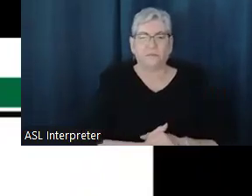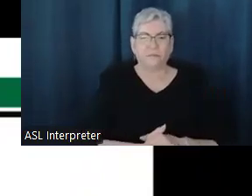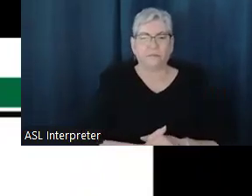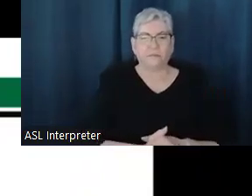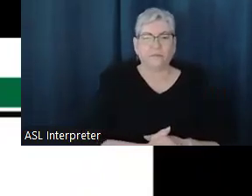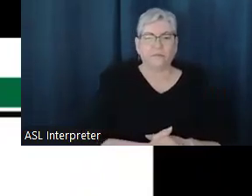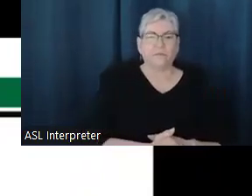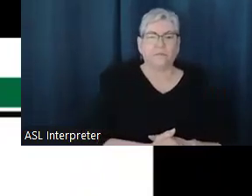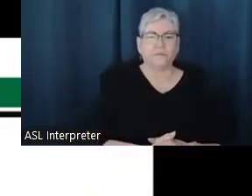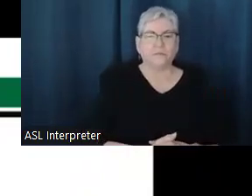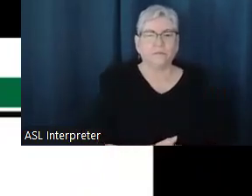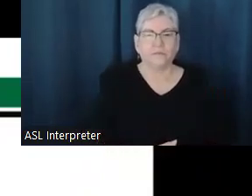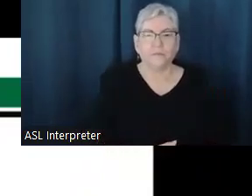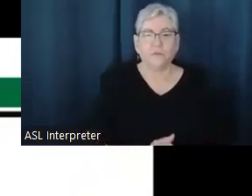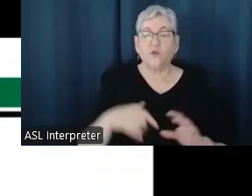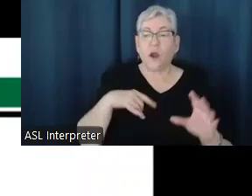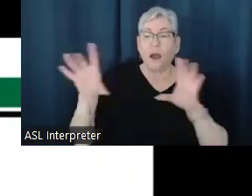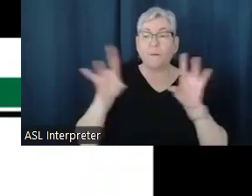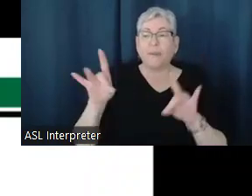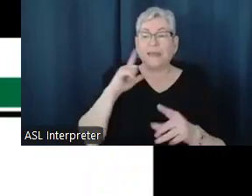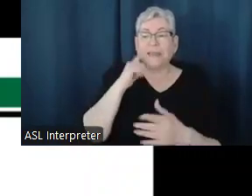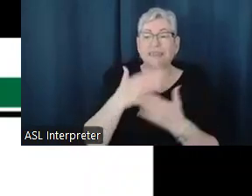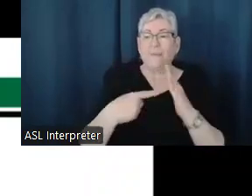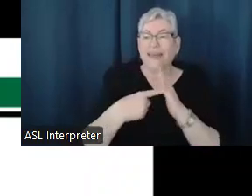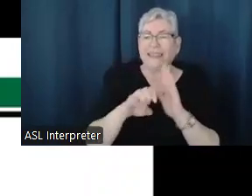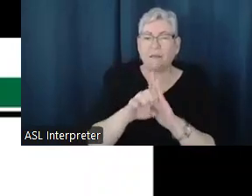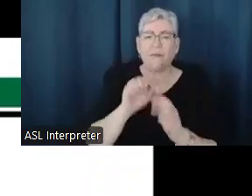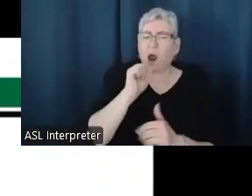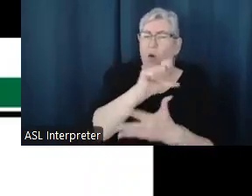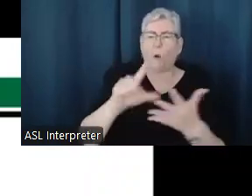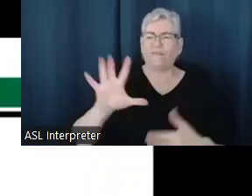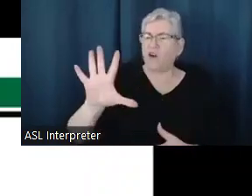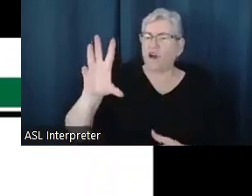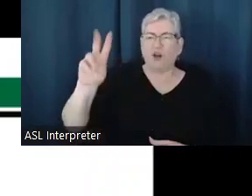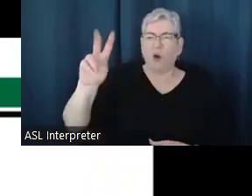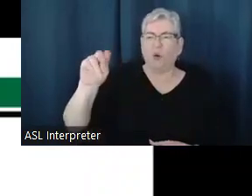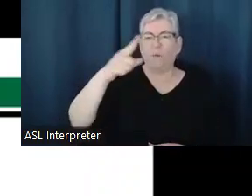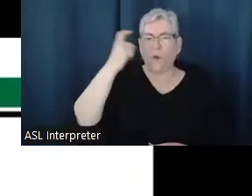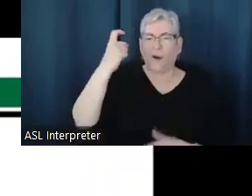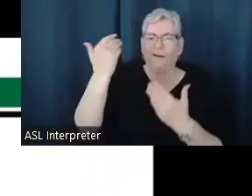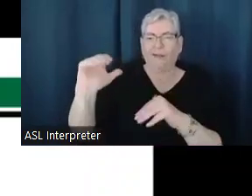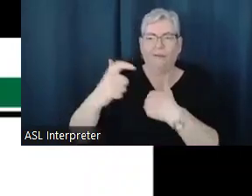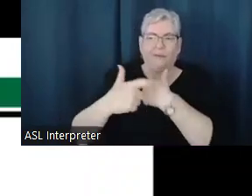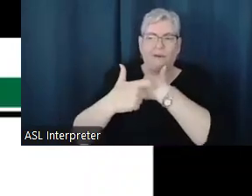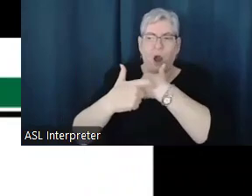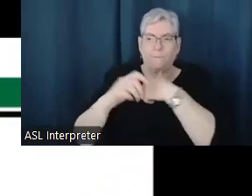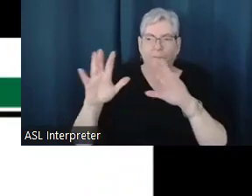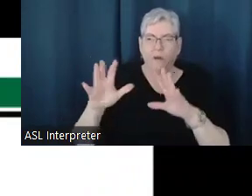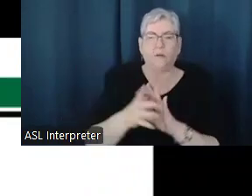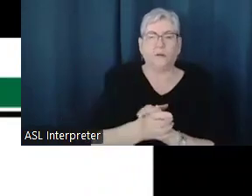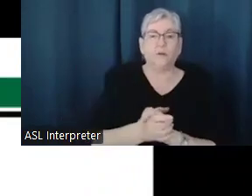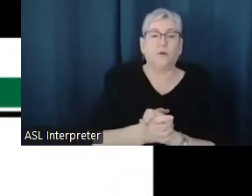picked a couple examples of, we're not going to go through all 5 because, again, we're limited on time, but I tried to